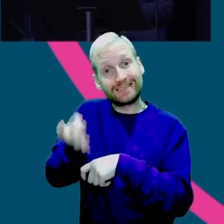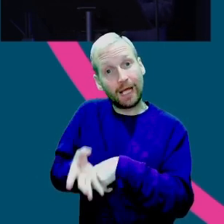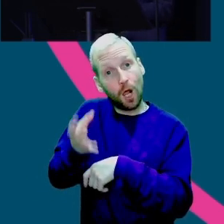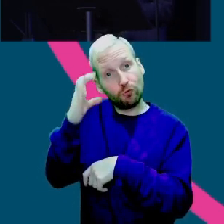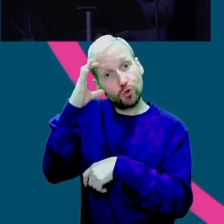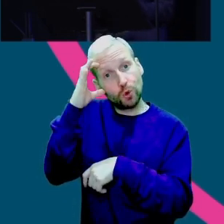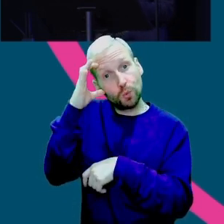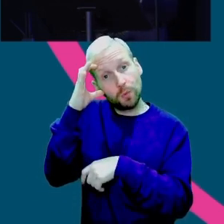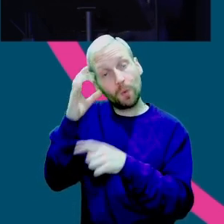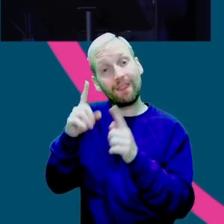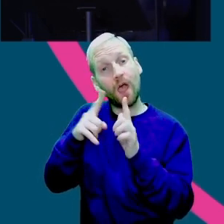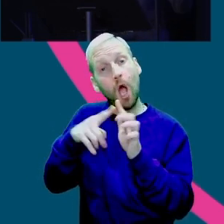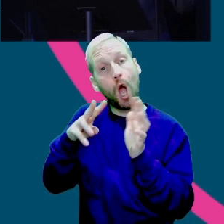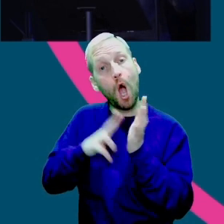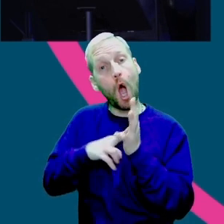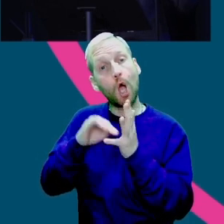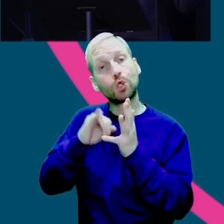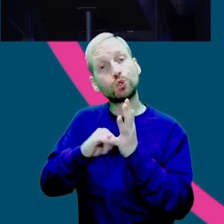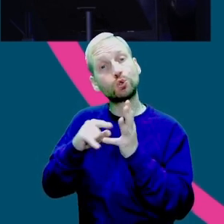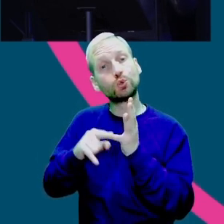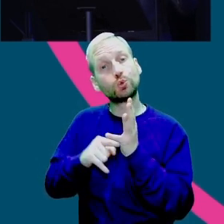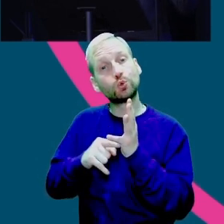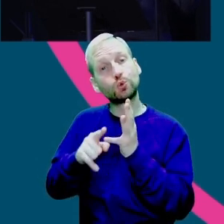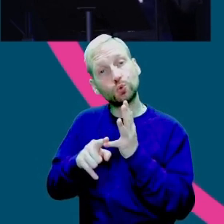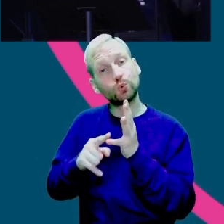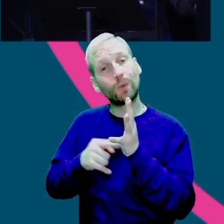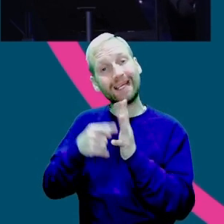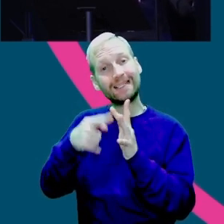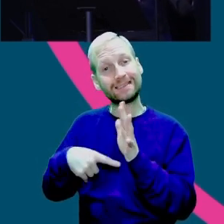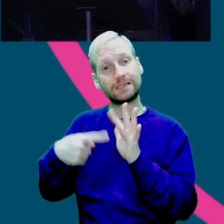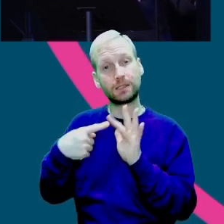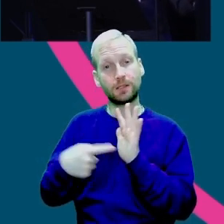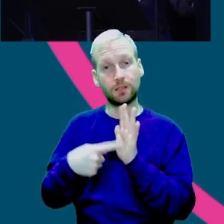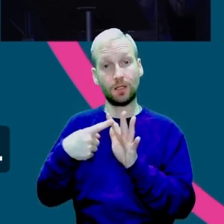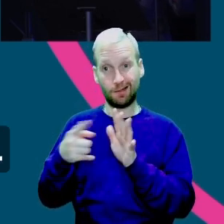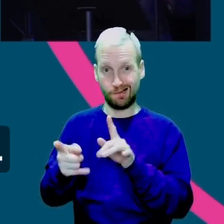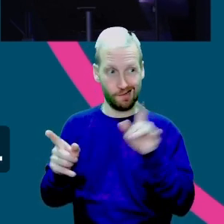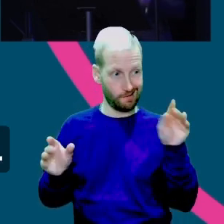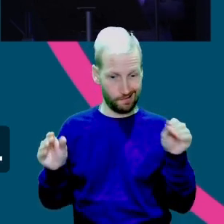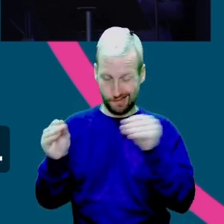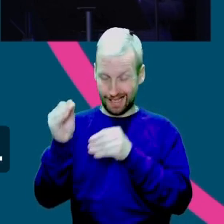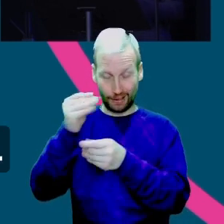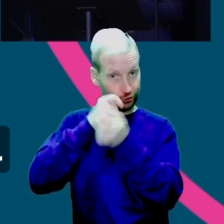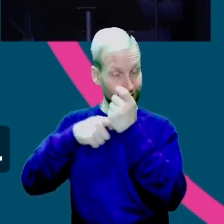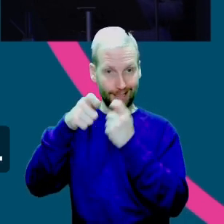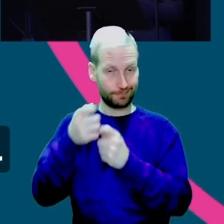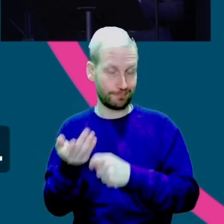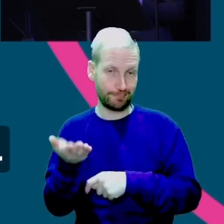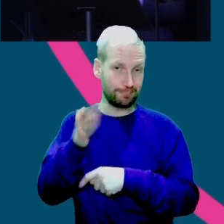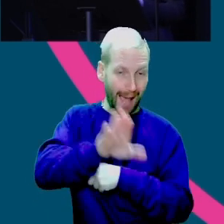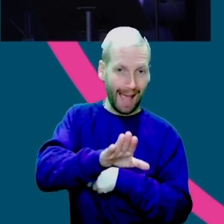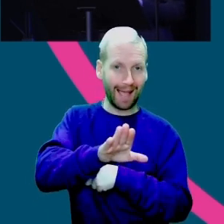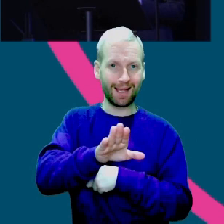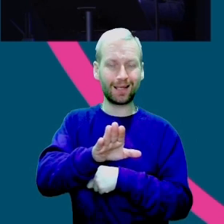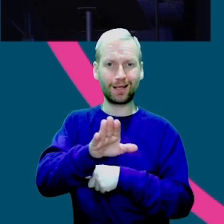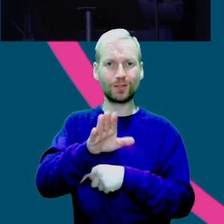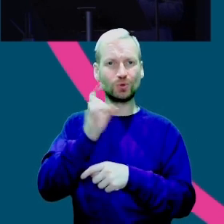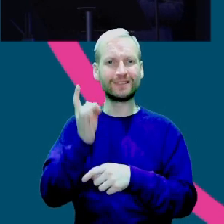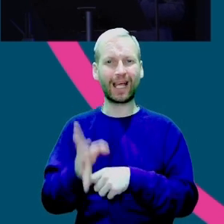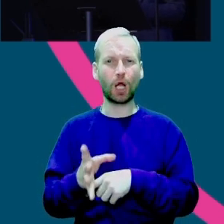with en-suites, and we can in fact add on to the end of it to replace those beds that we would lose from doing that conversion. So we